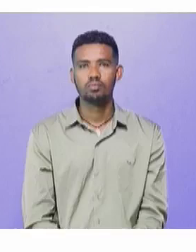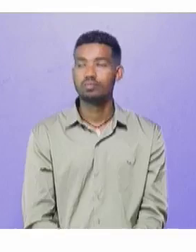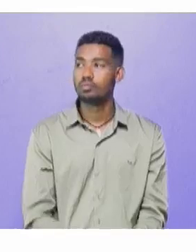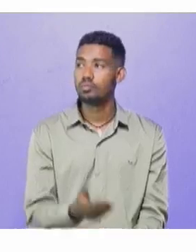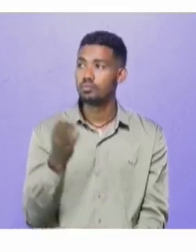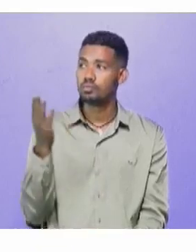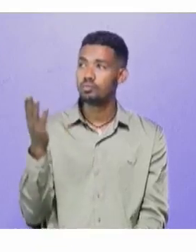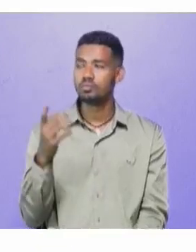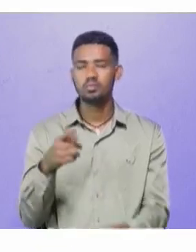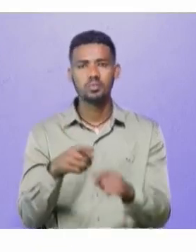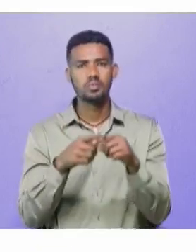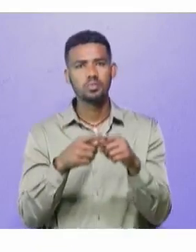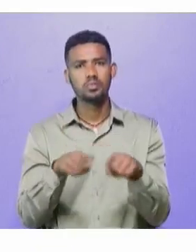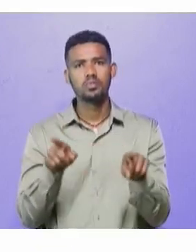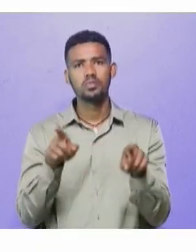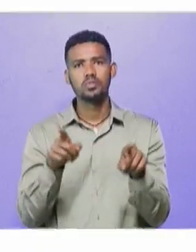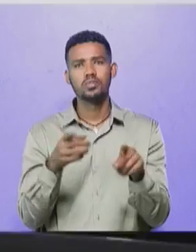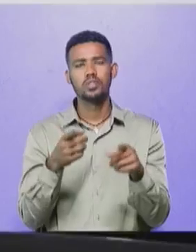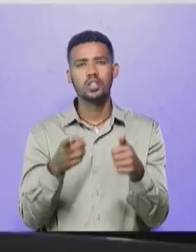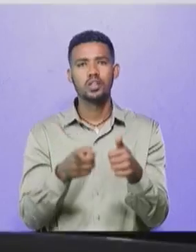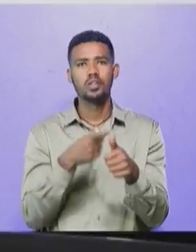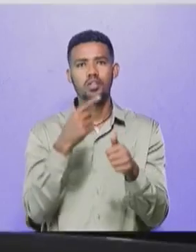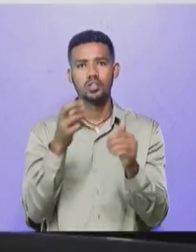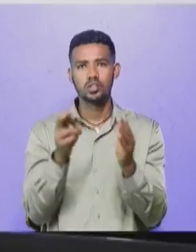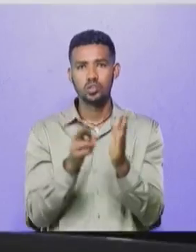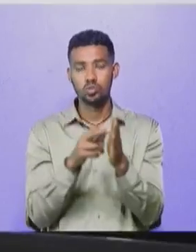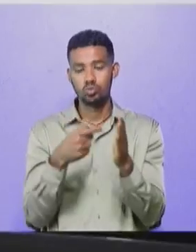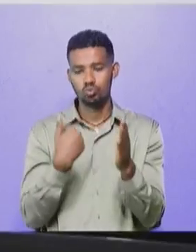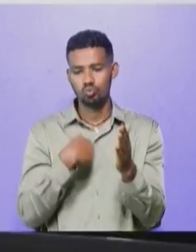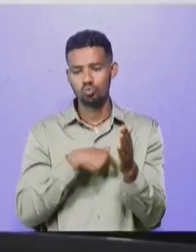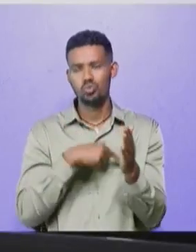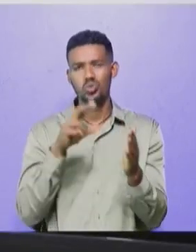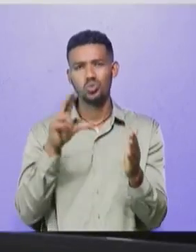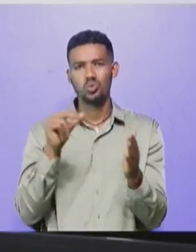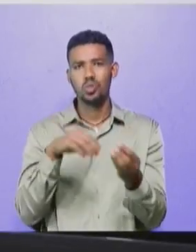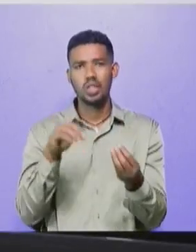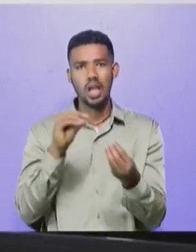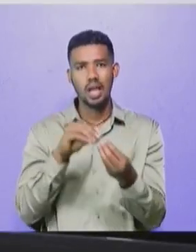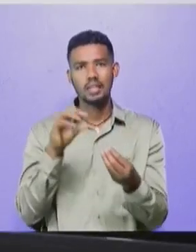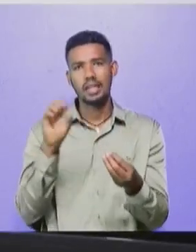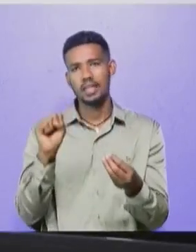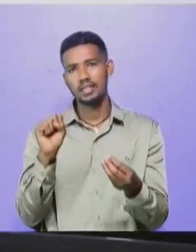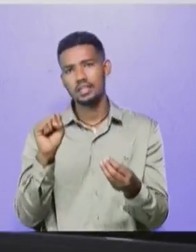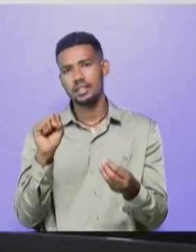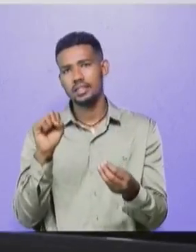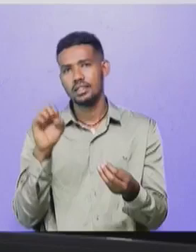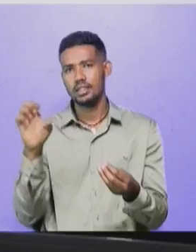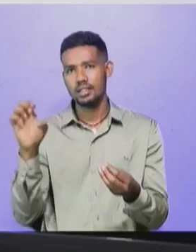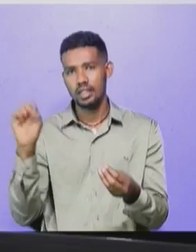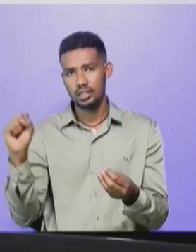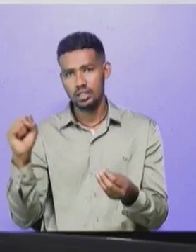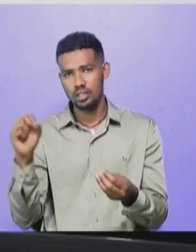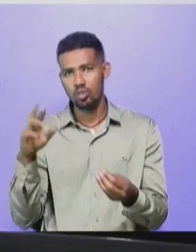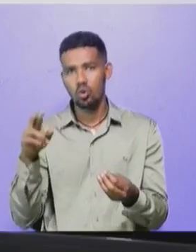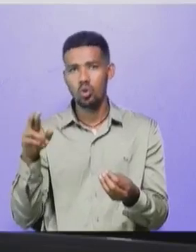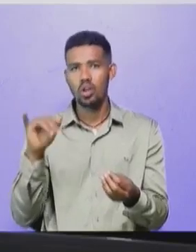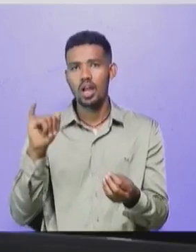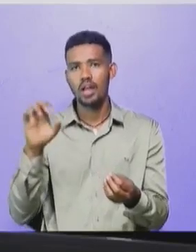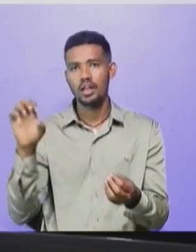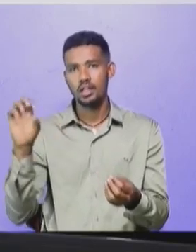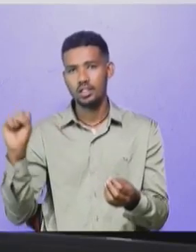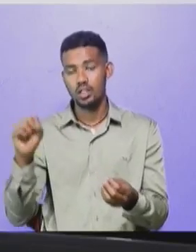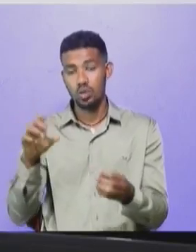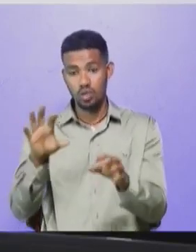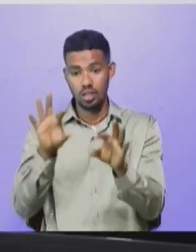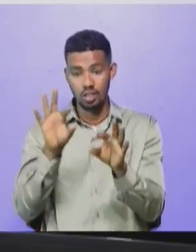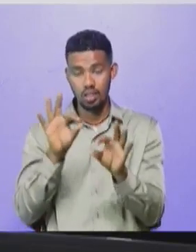is different from the first rule. We don't add s, es, ies. We just take the noun